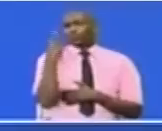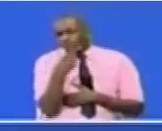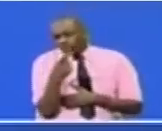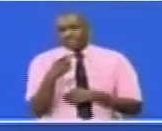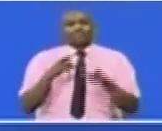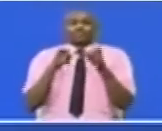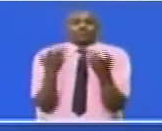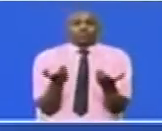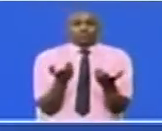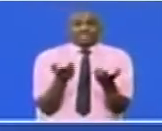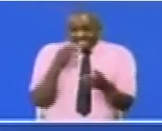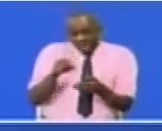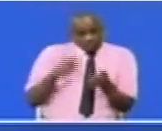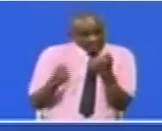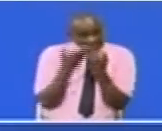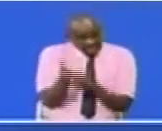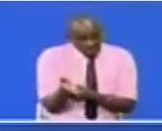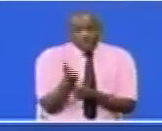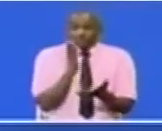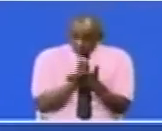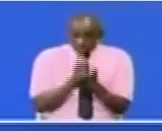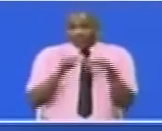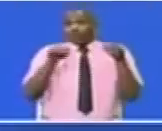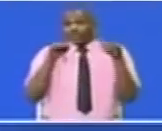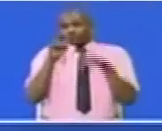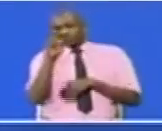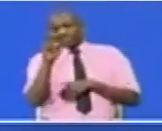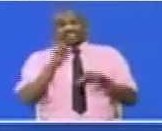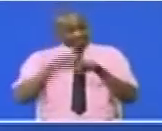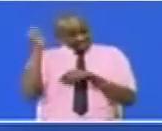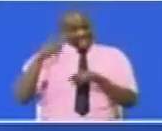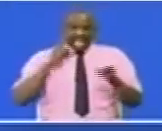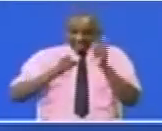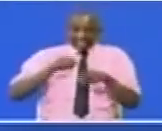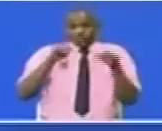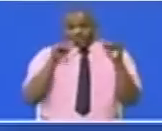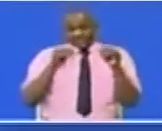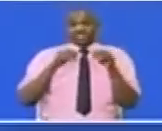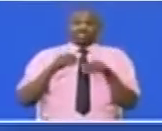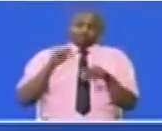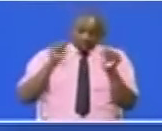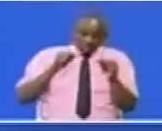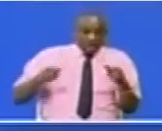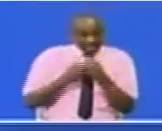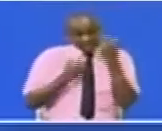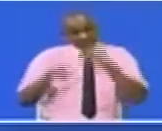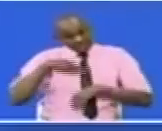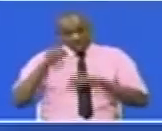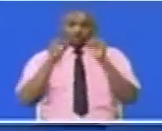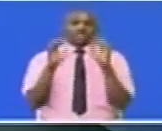who? With the latest developments, it's now a matter of wait and see as Kenyan athletes await their Rio Olympics fates.